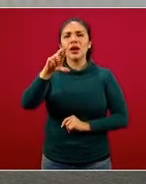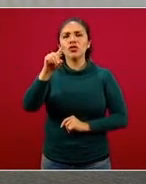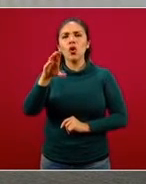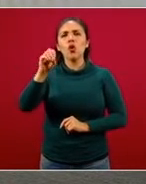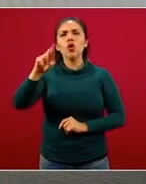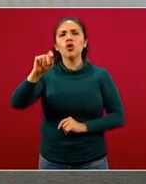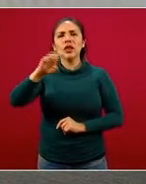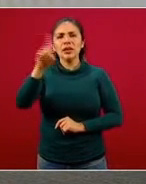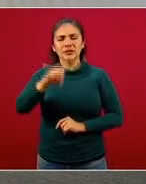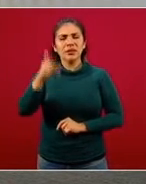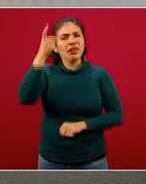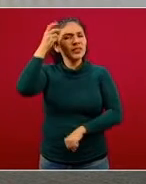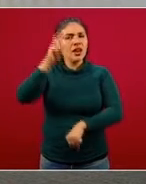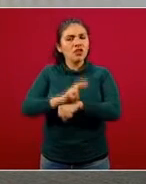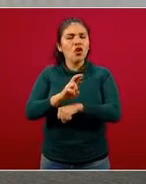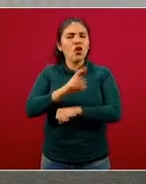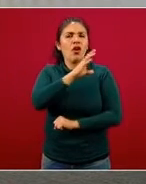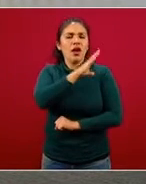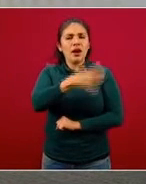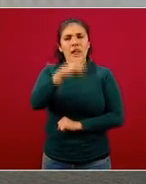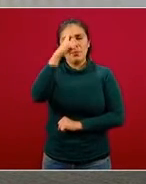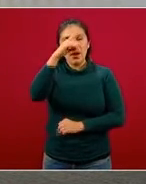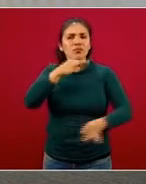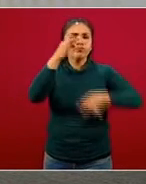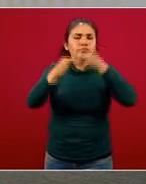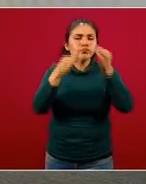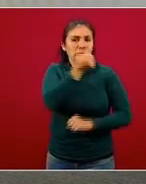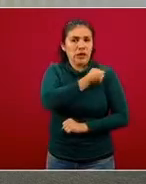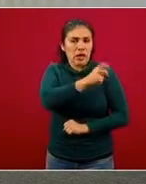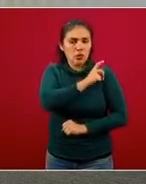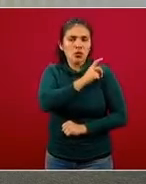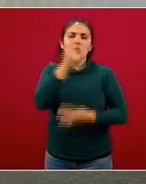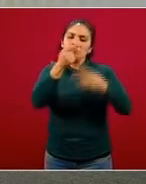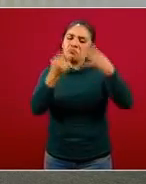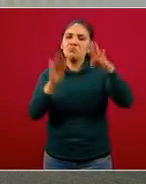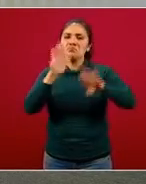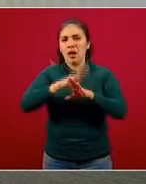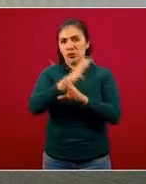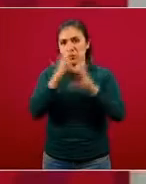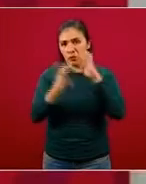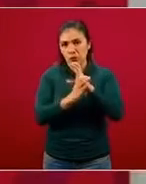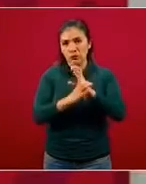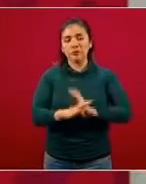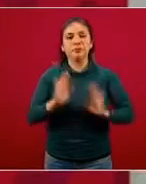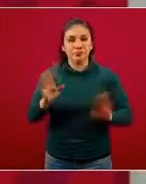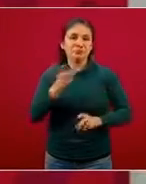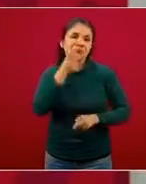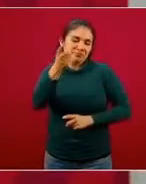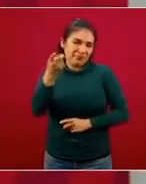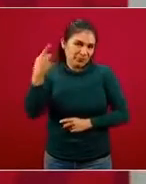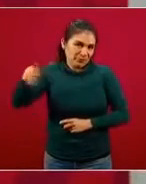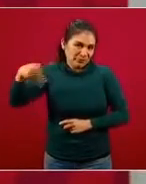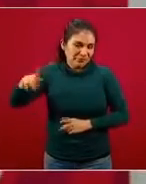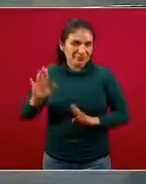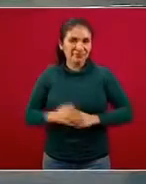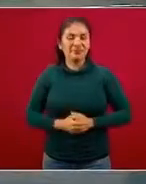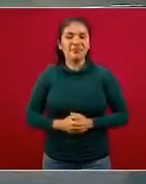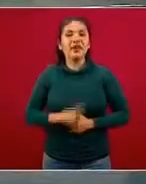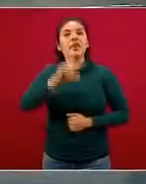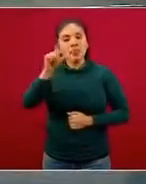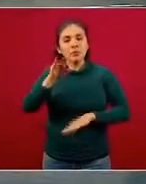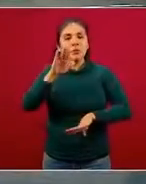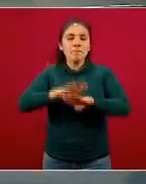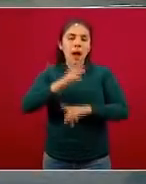then Dr. Ricardo Cortés, who is General Director of the Promotion of Health, is going to be sharing a few things with us. You'll